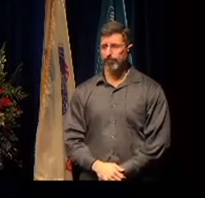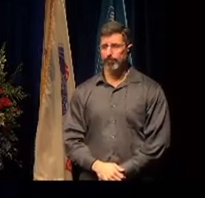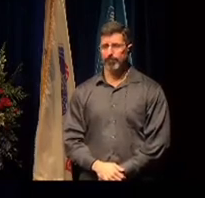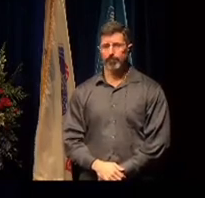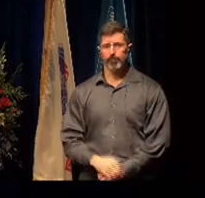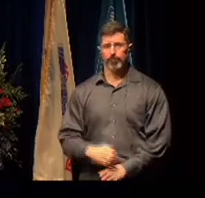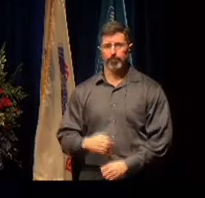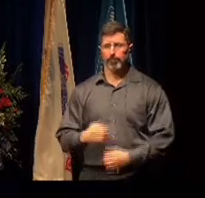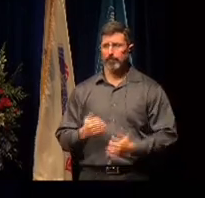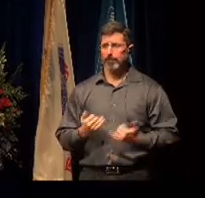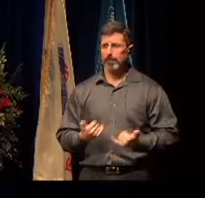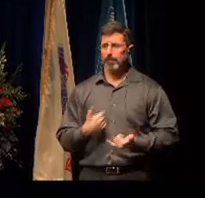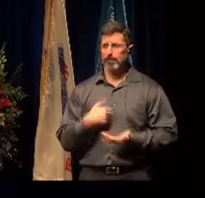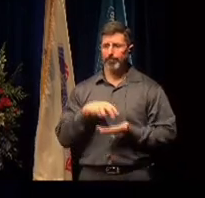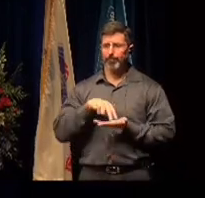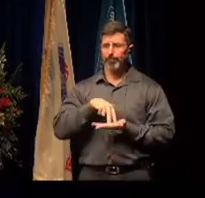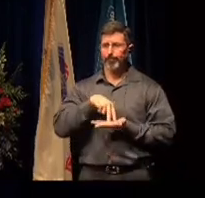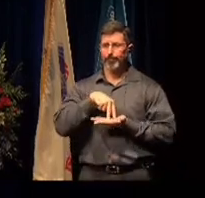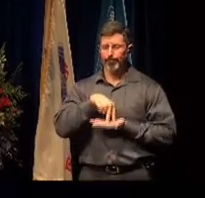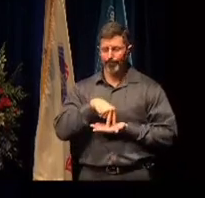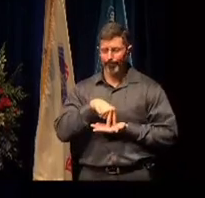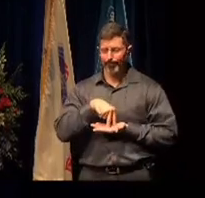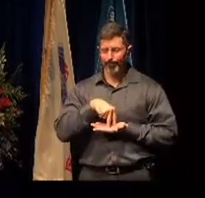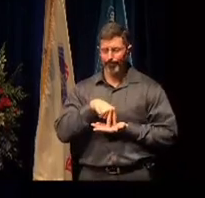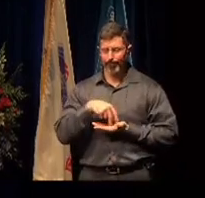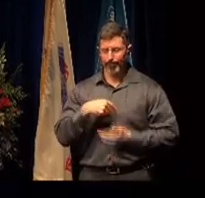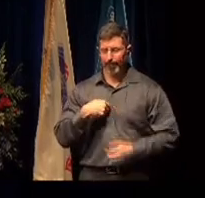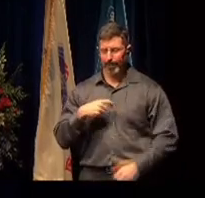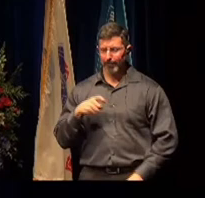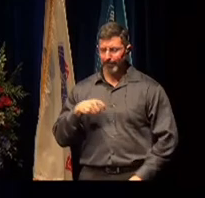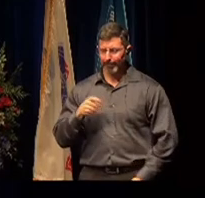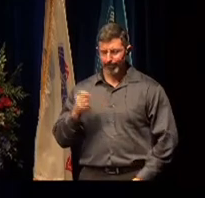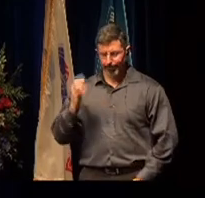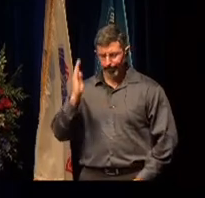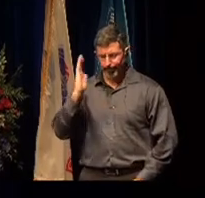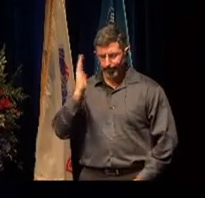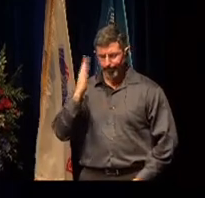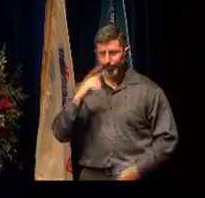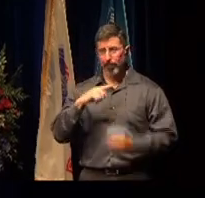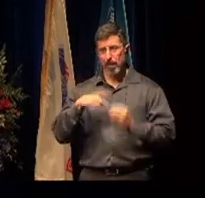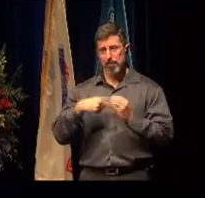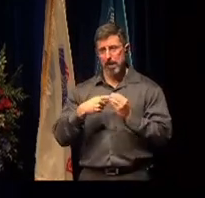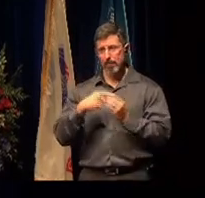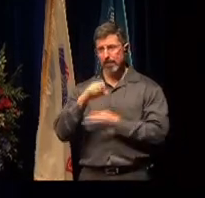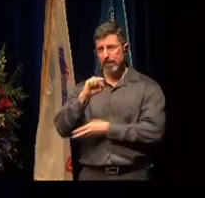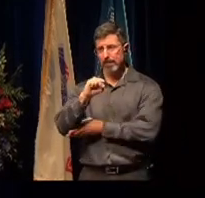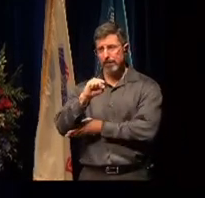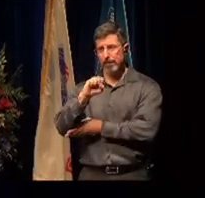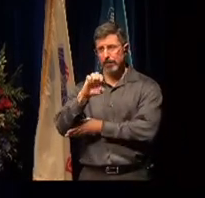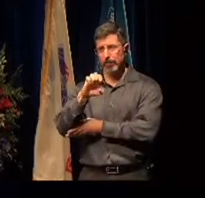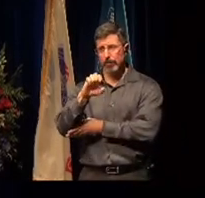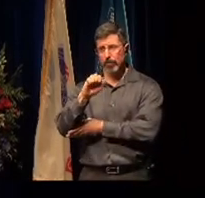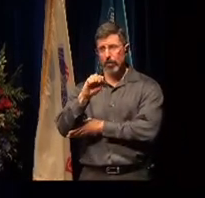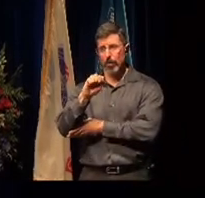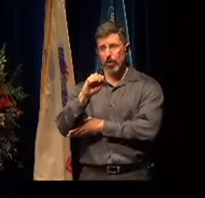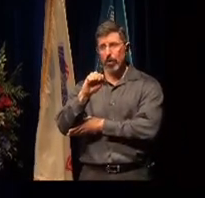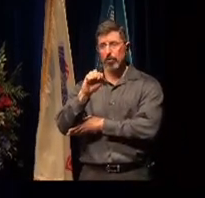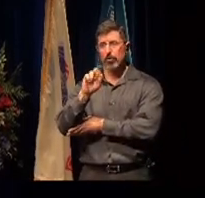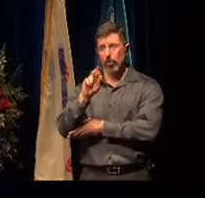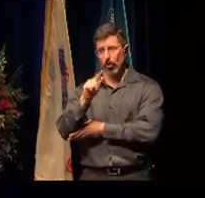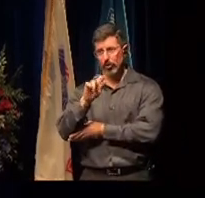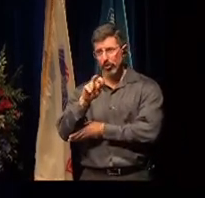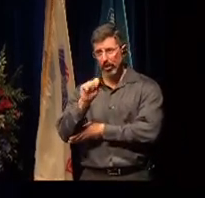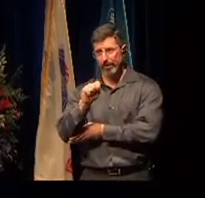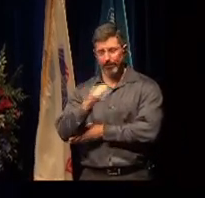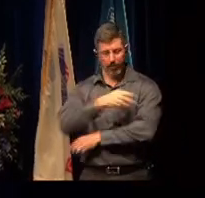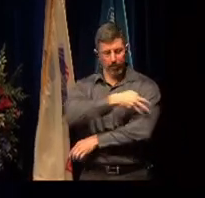Standing here at this podium today, being asked to speak about Sergeant Gary Beikirch is and will be